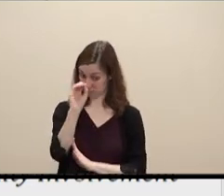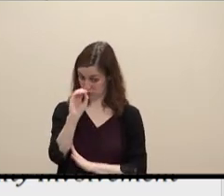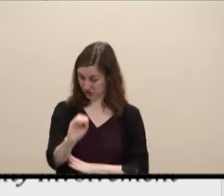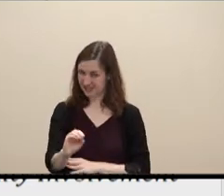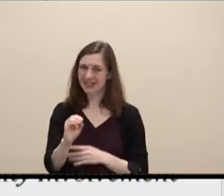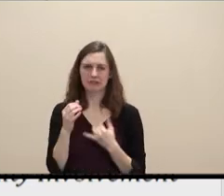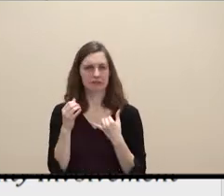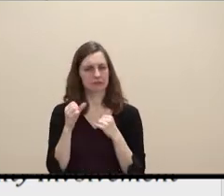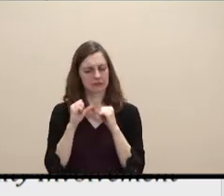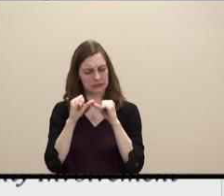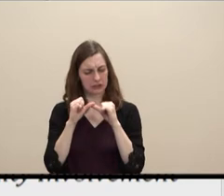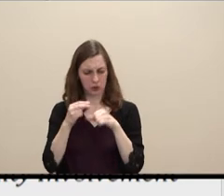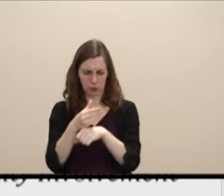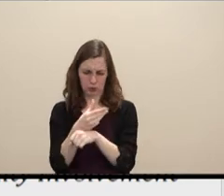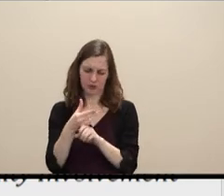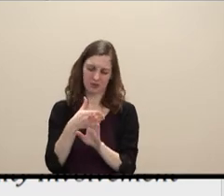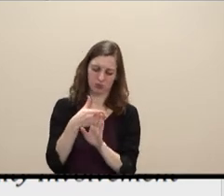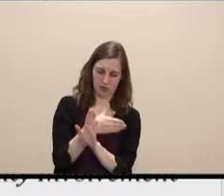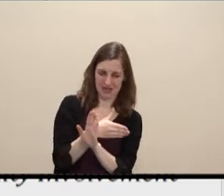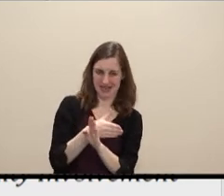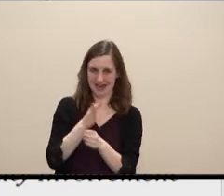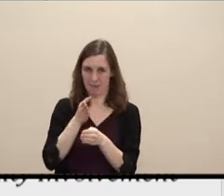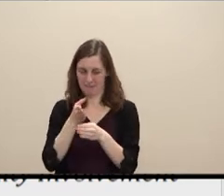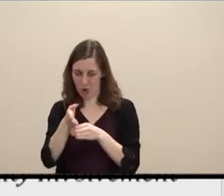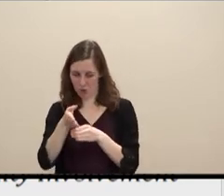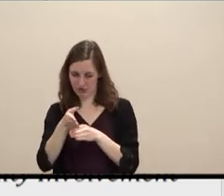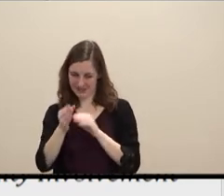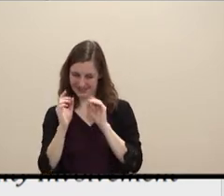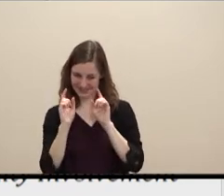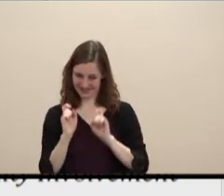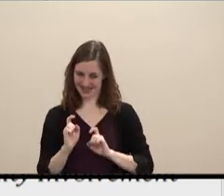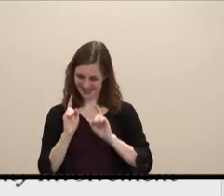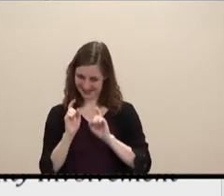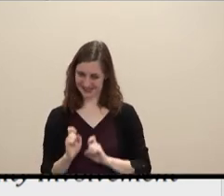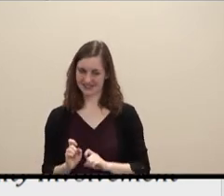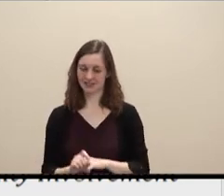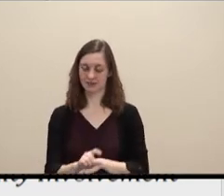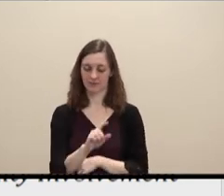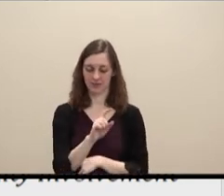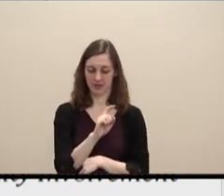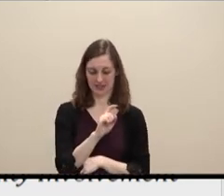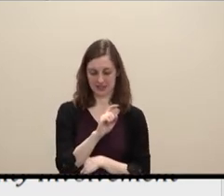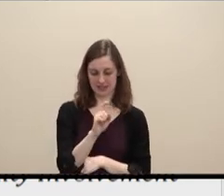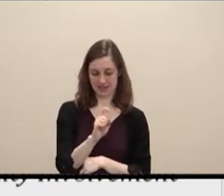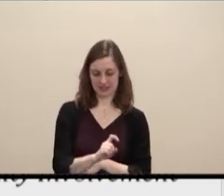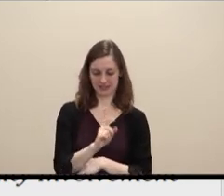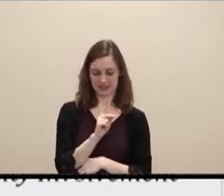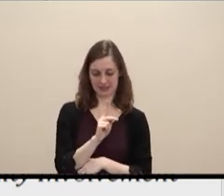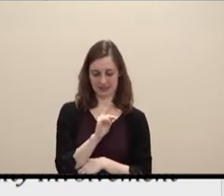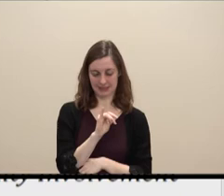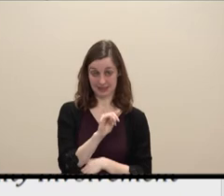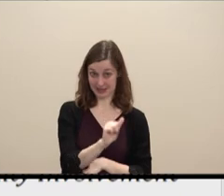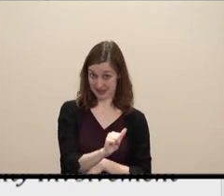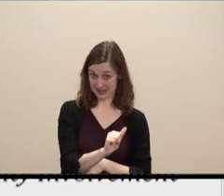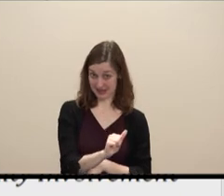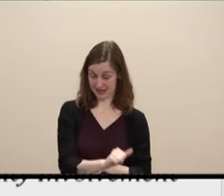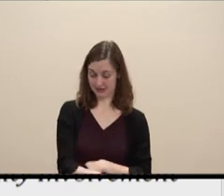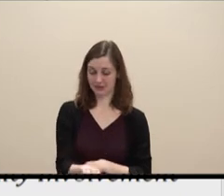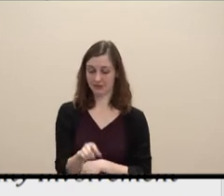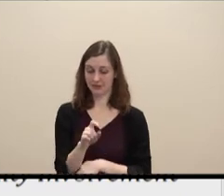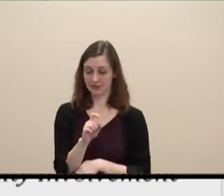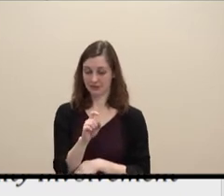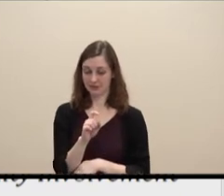use pre- and post-tests. This year we used Texas KIA, Circle for pre-K, Texas KIA for Kinder, and Renaissance for 1st through